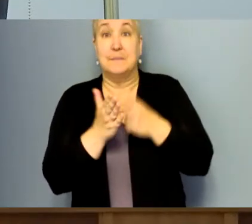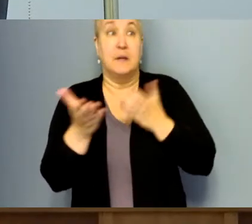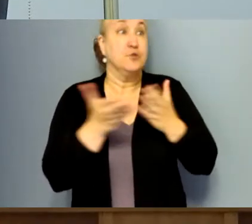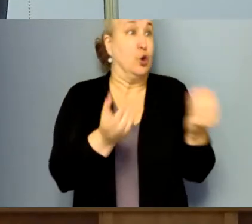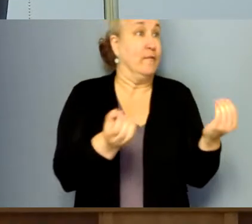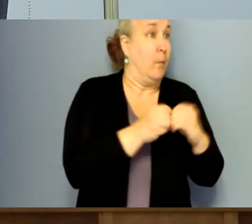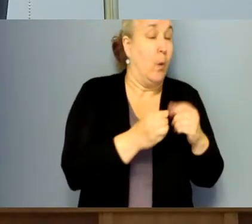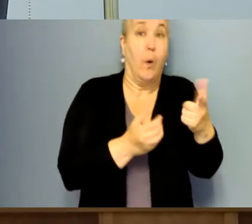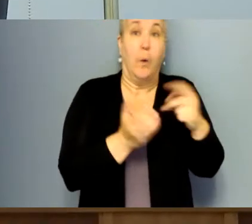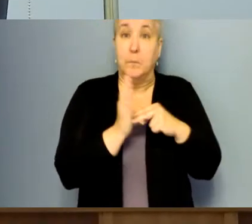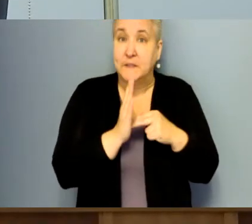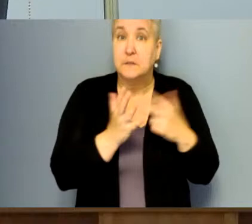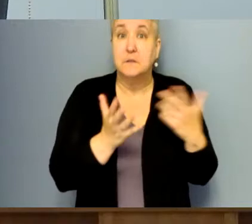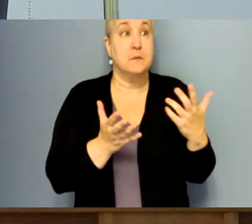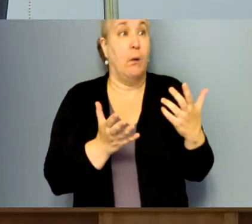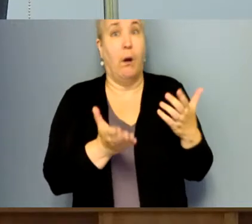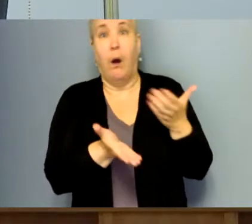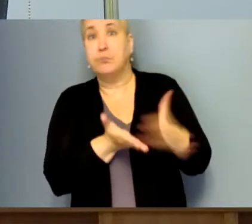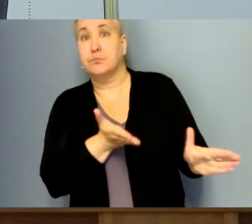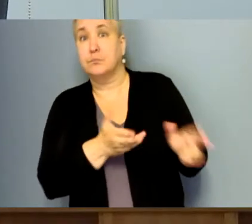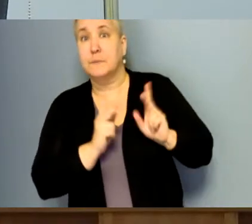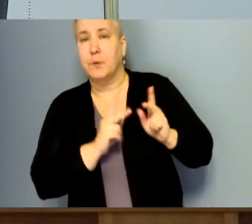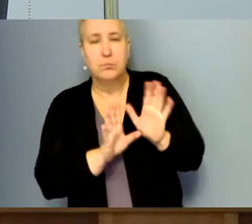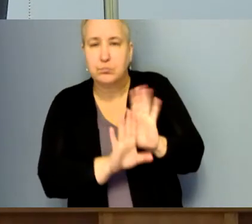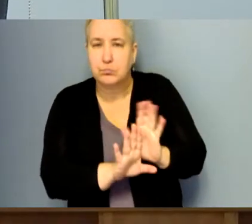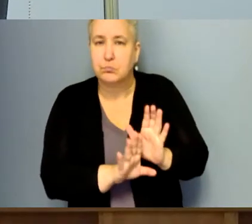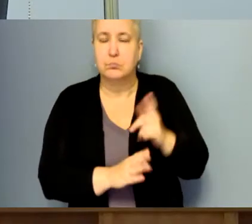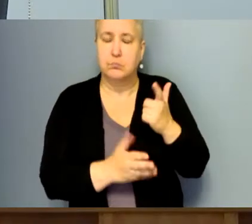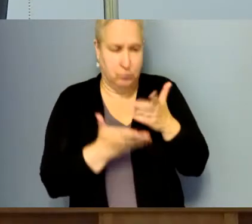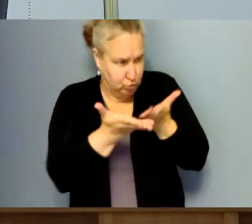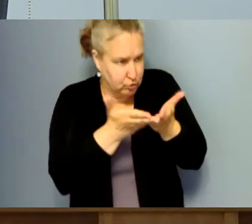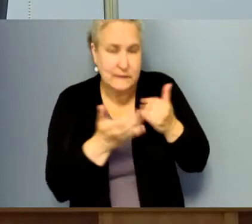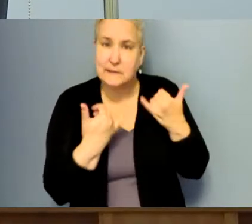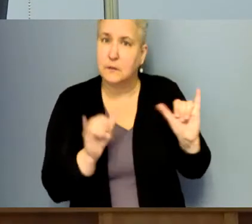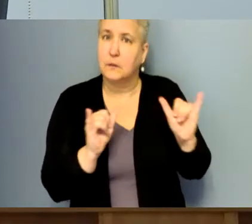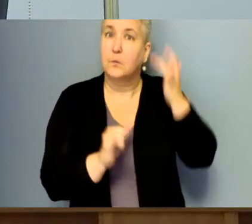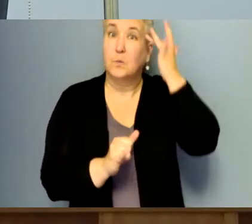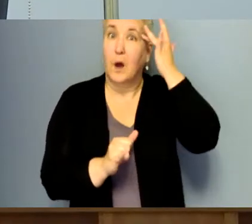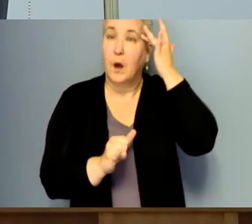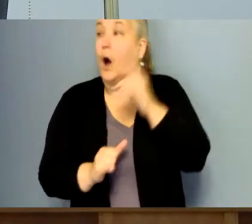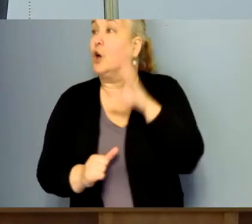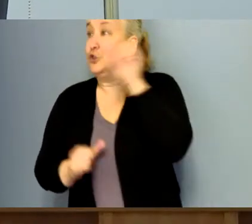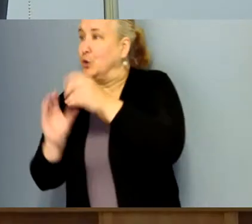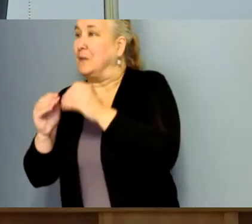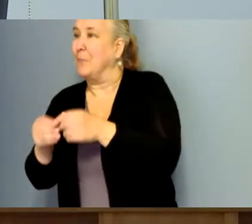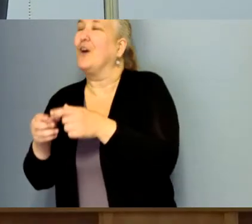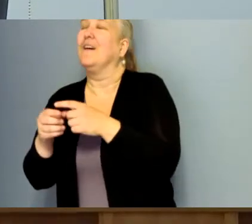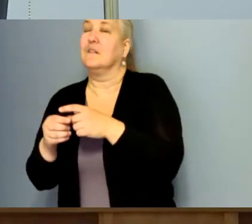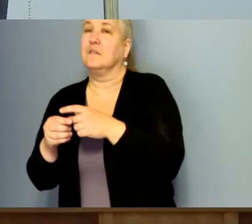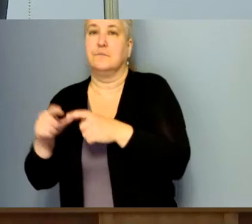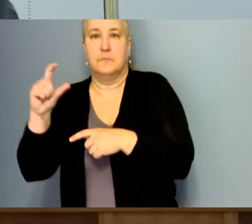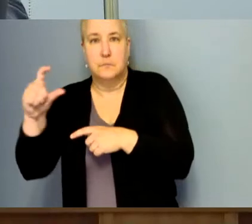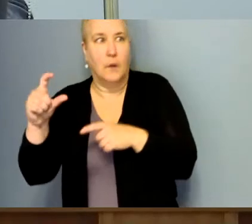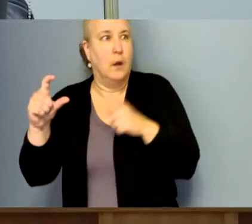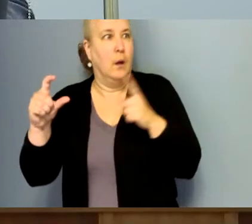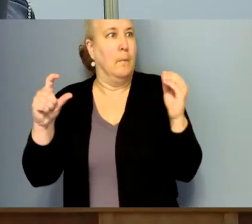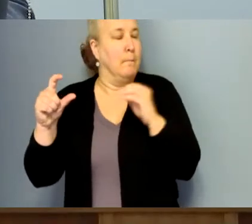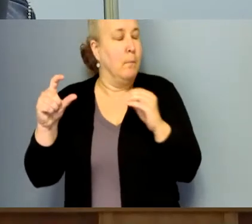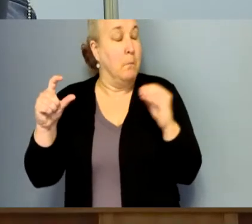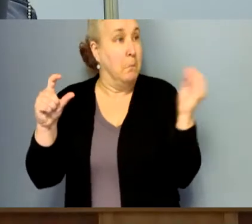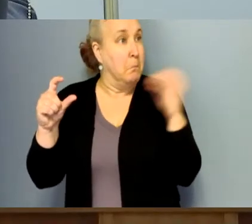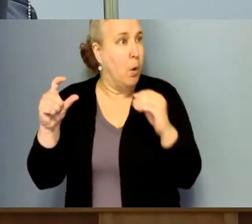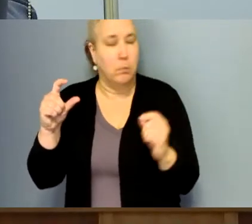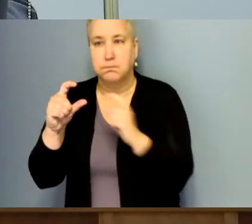case, you know, we're certainly not going to not serve people because we have to serve more than we thought. But we do allow for the nonprofits